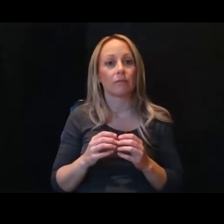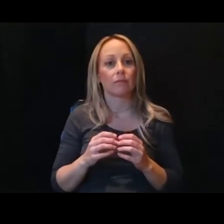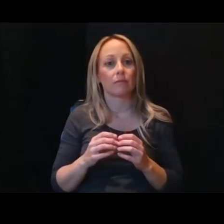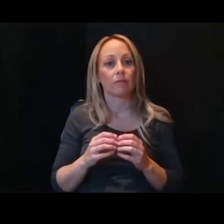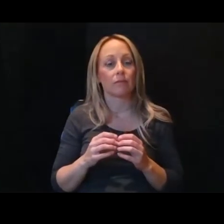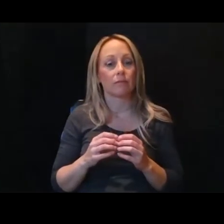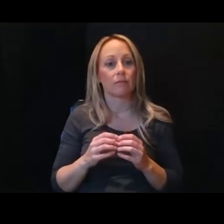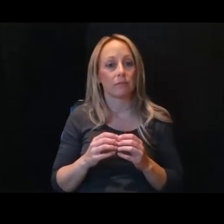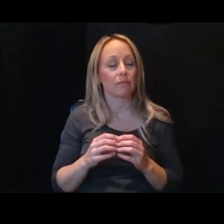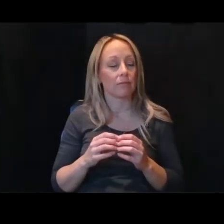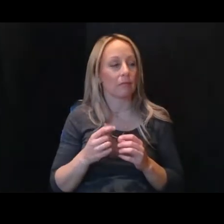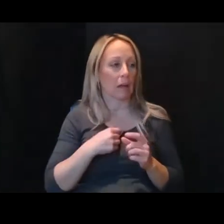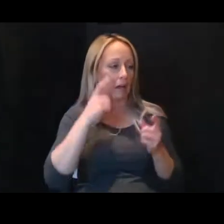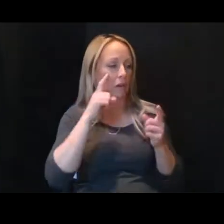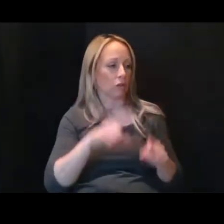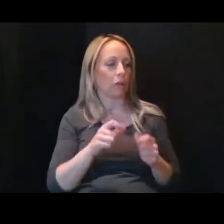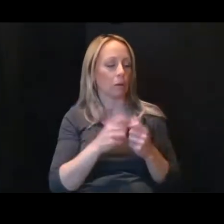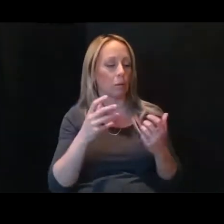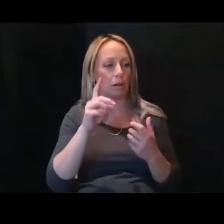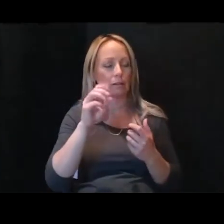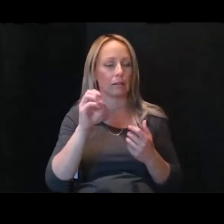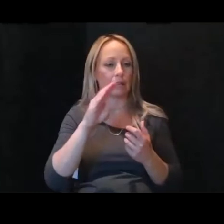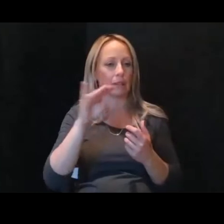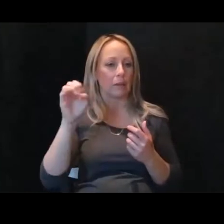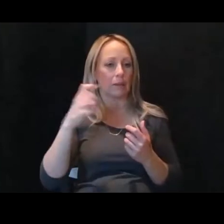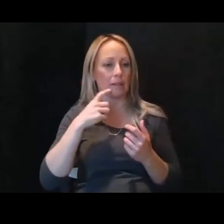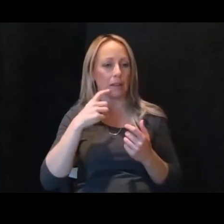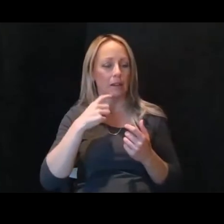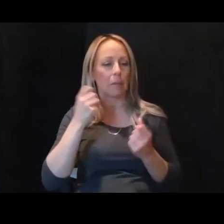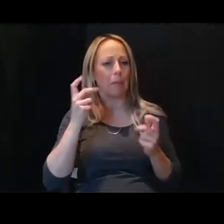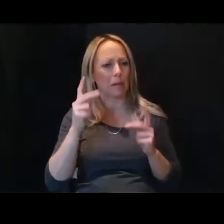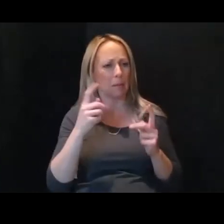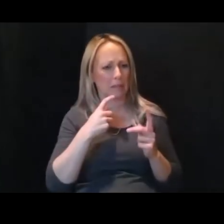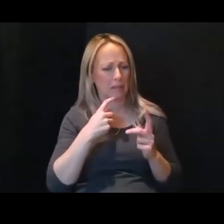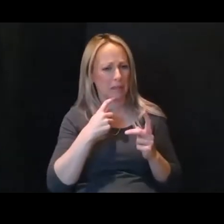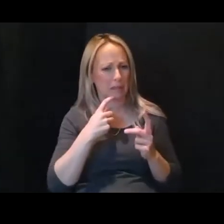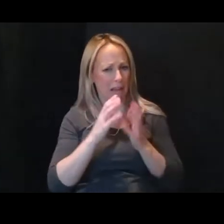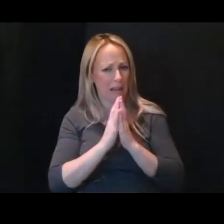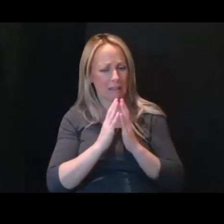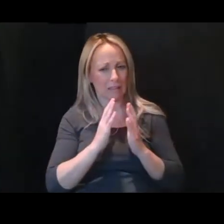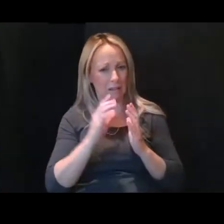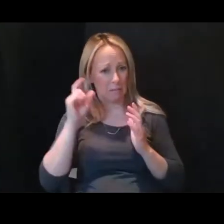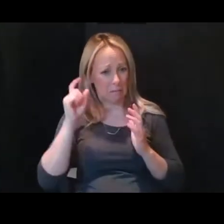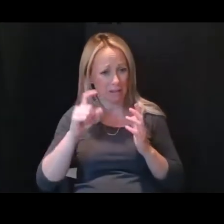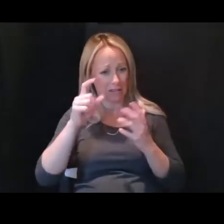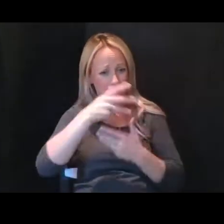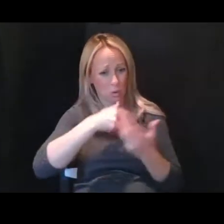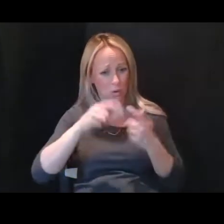I'd second what Debbie had to say. We get asked quite frequently, do we need a social distance from people that are in our